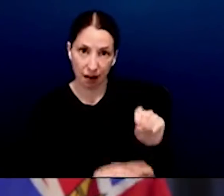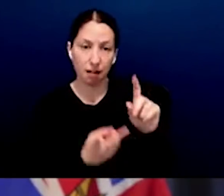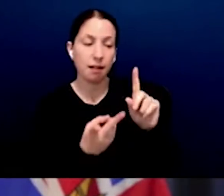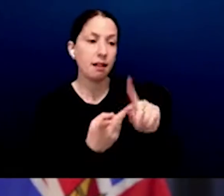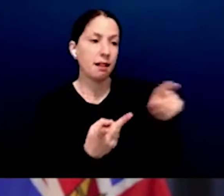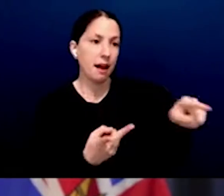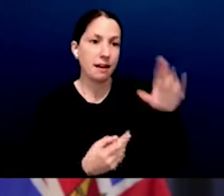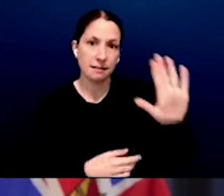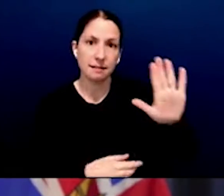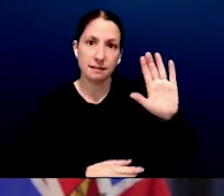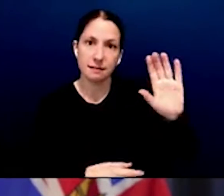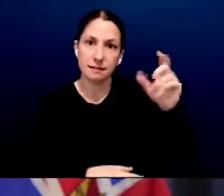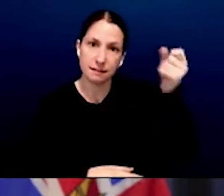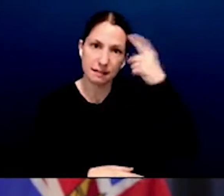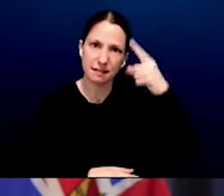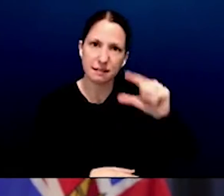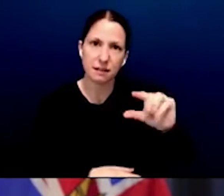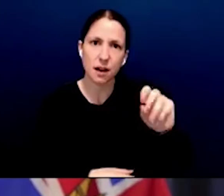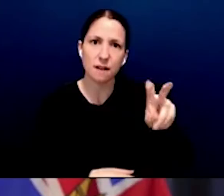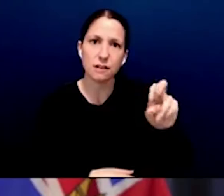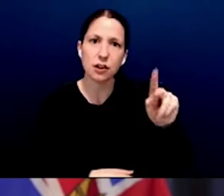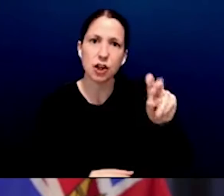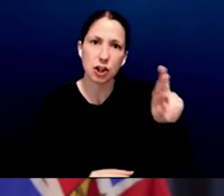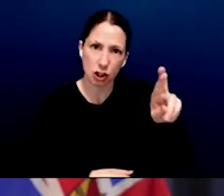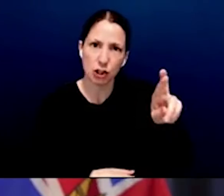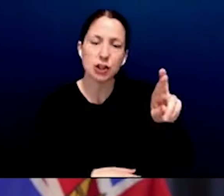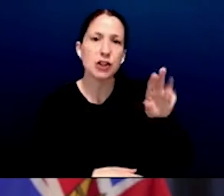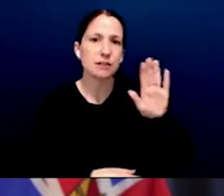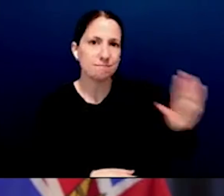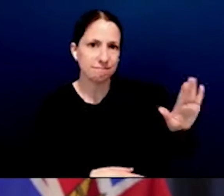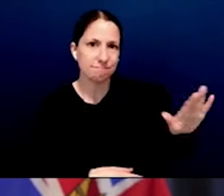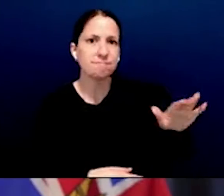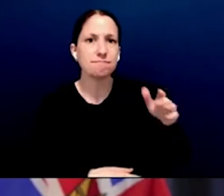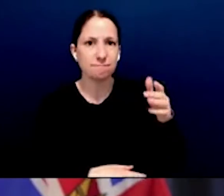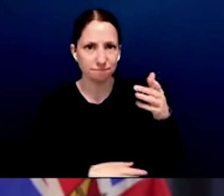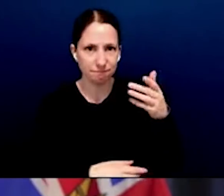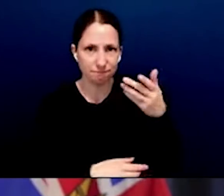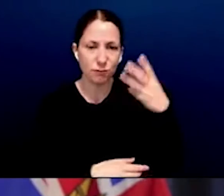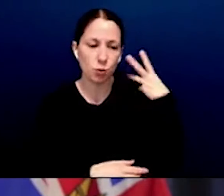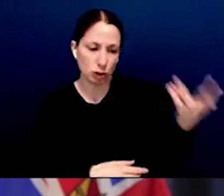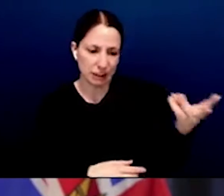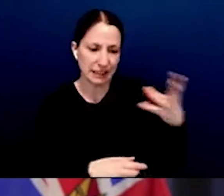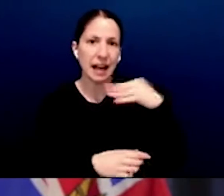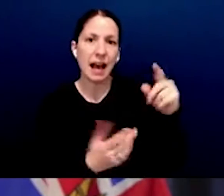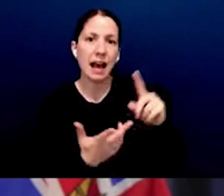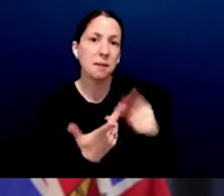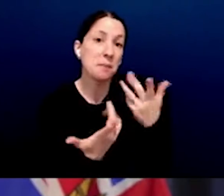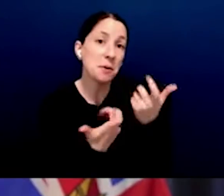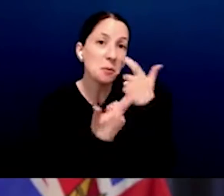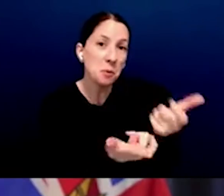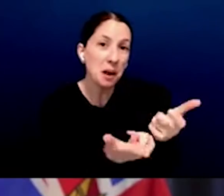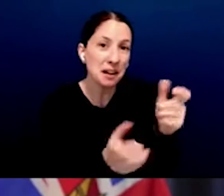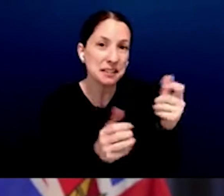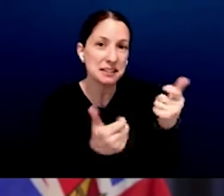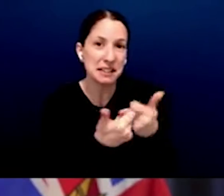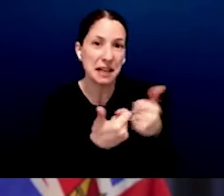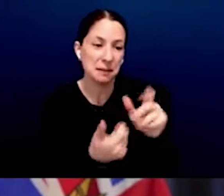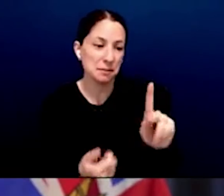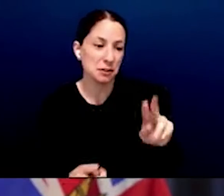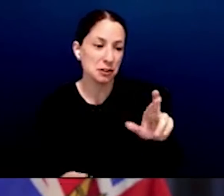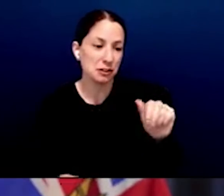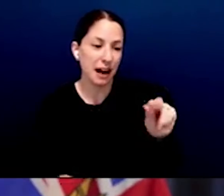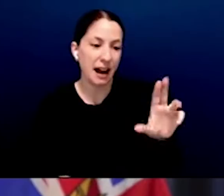in a Canucks Kraken game. But all of that is been postponed, not just because of the test, but that was